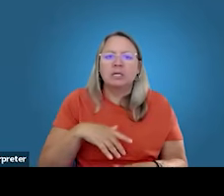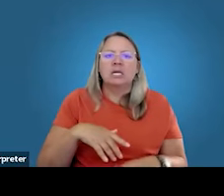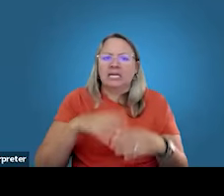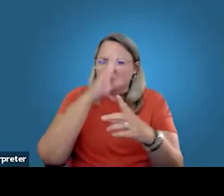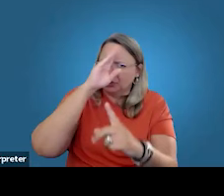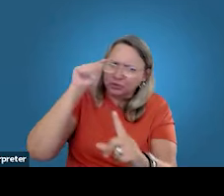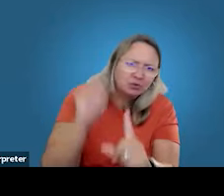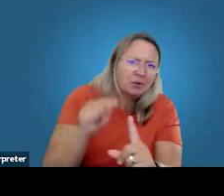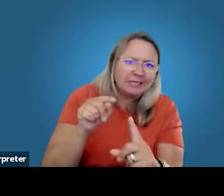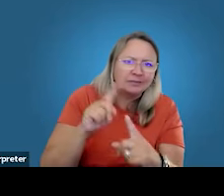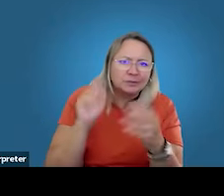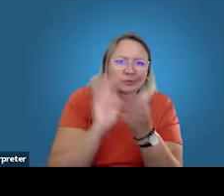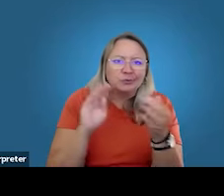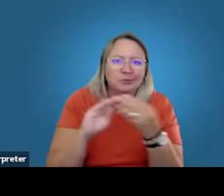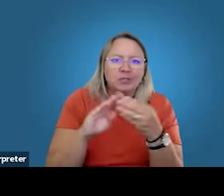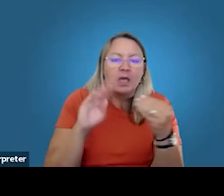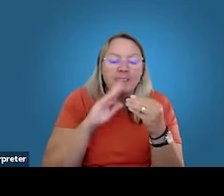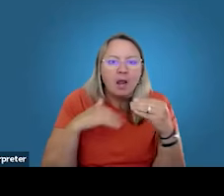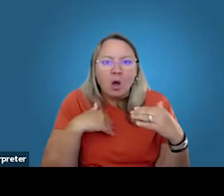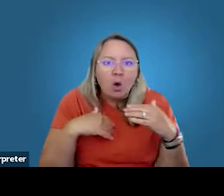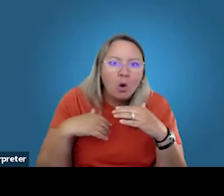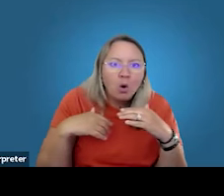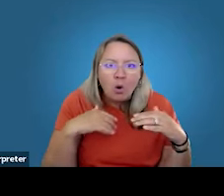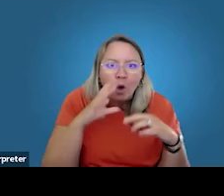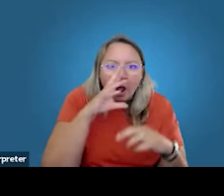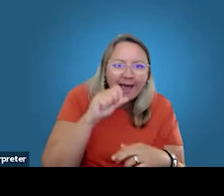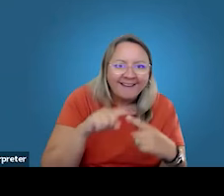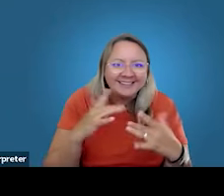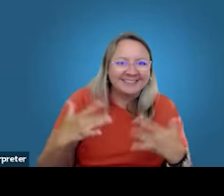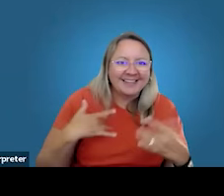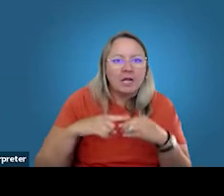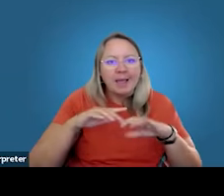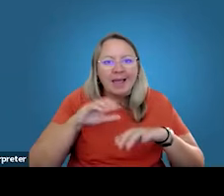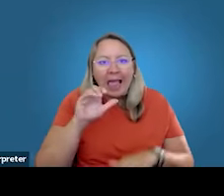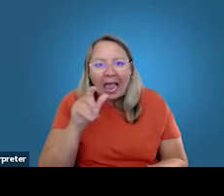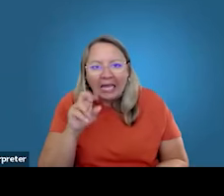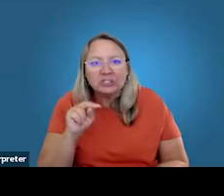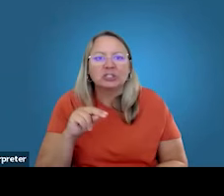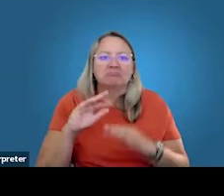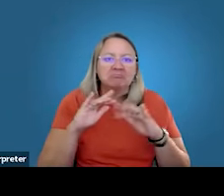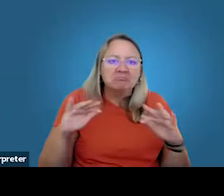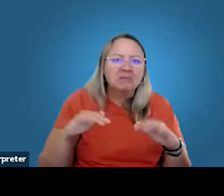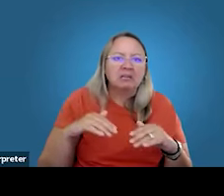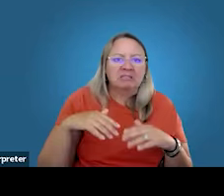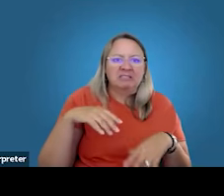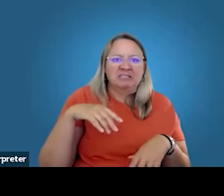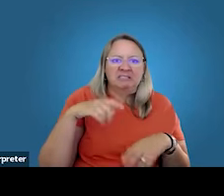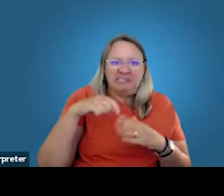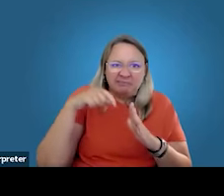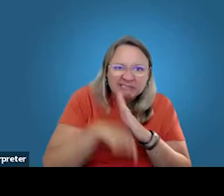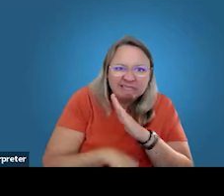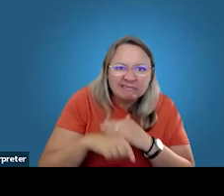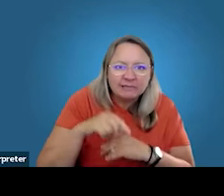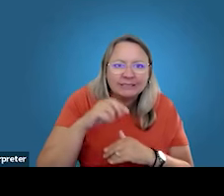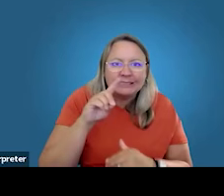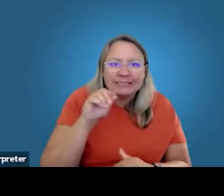into a story that will drag you along with usually sort of exciting action, gory detail,